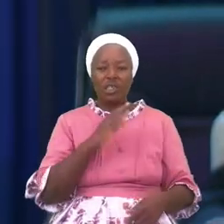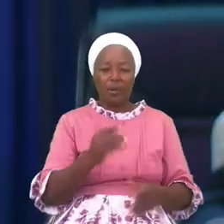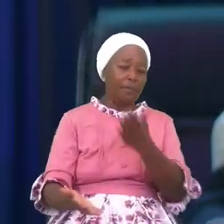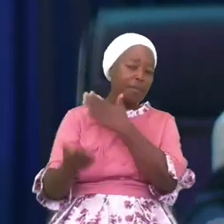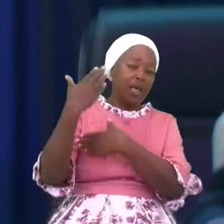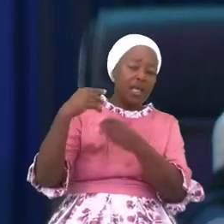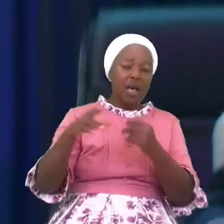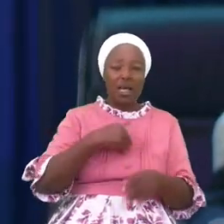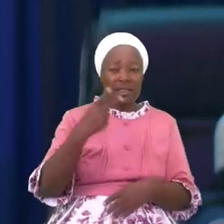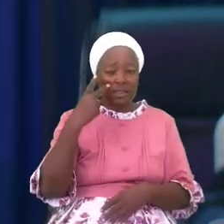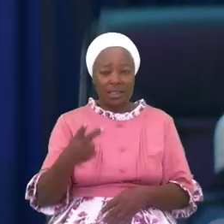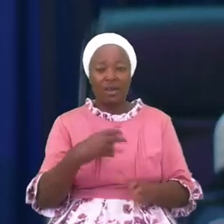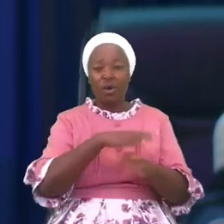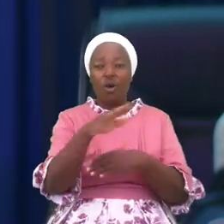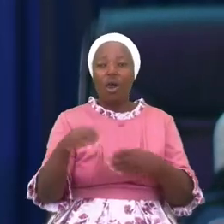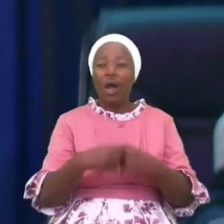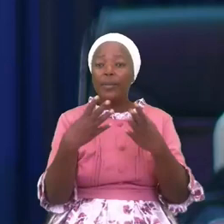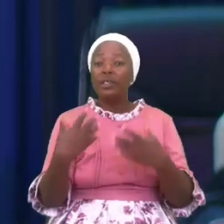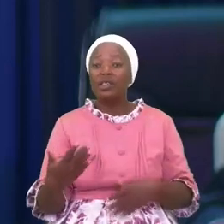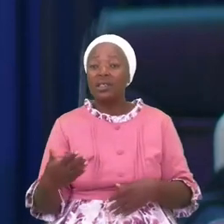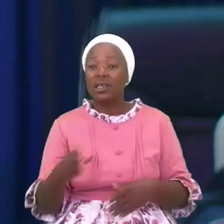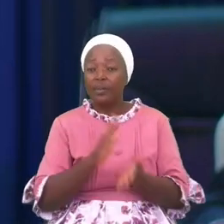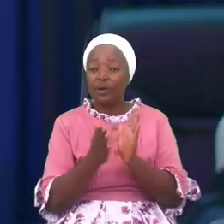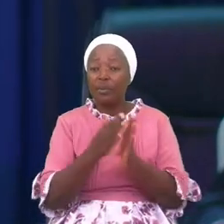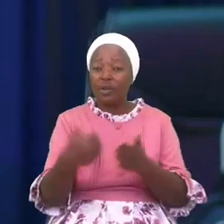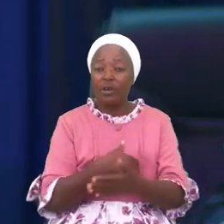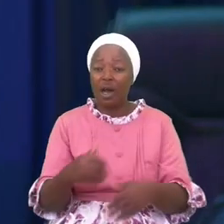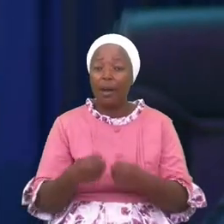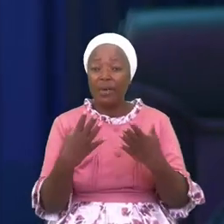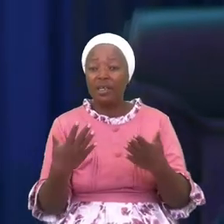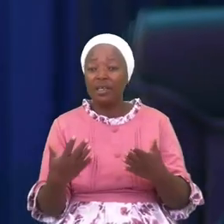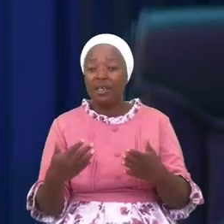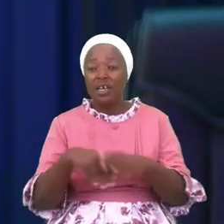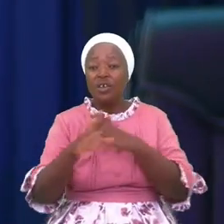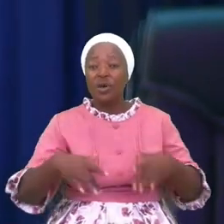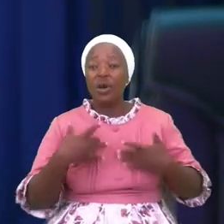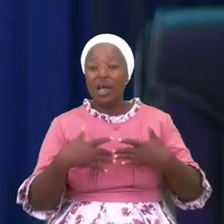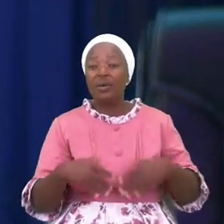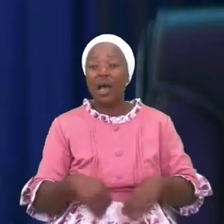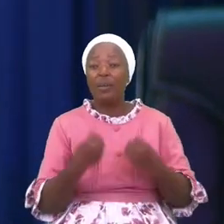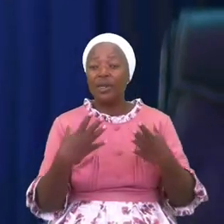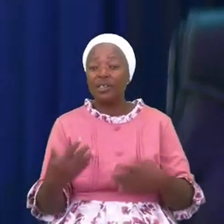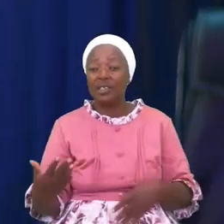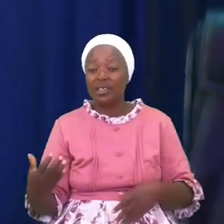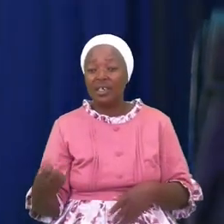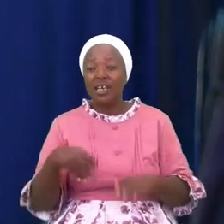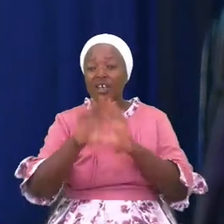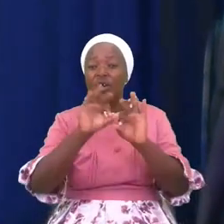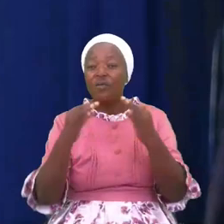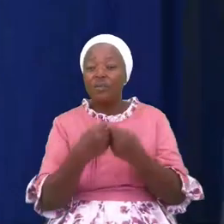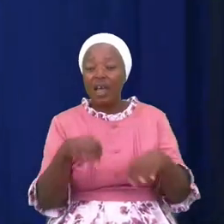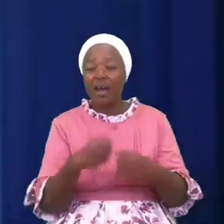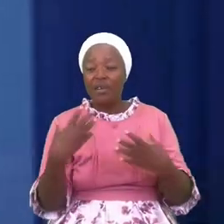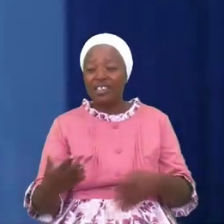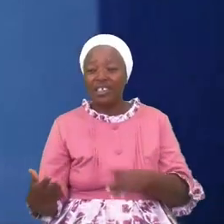new? In your life, how many things? In your family, how many things? In your character, how many